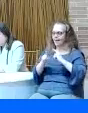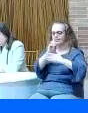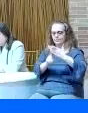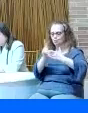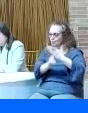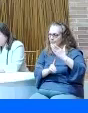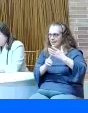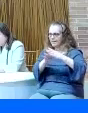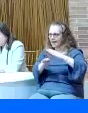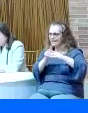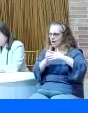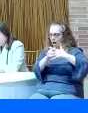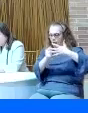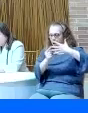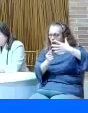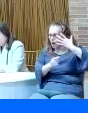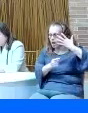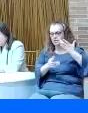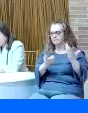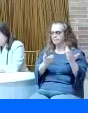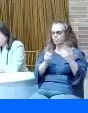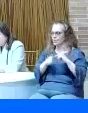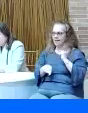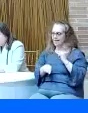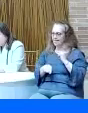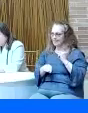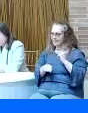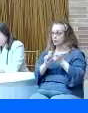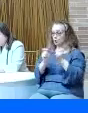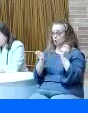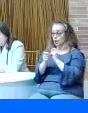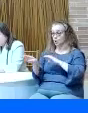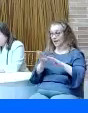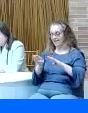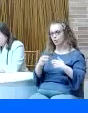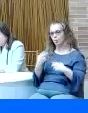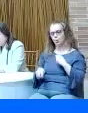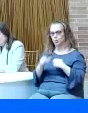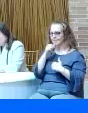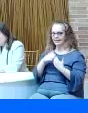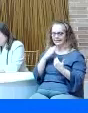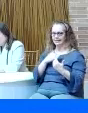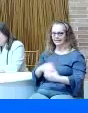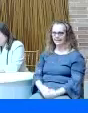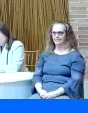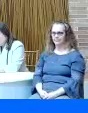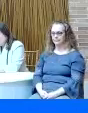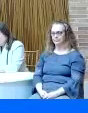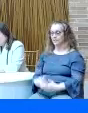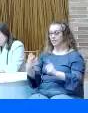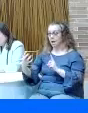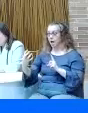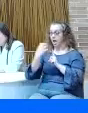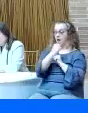their livelihoods despite continued opposition across the country the Fair Housing Act declared a national policy of fair